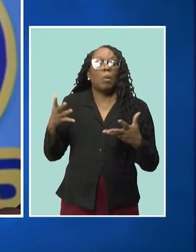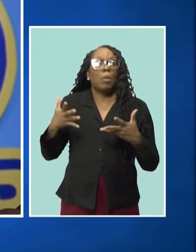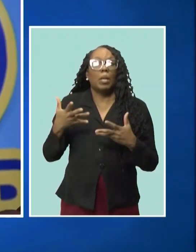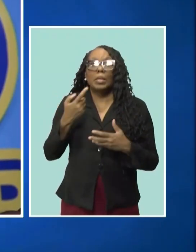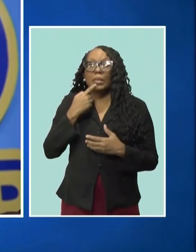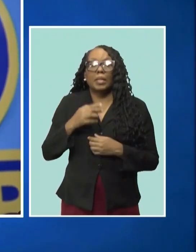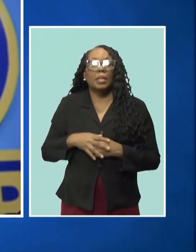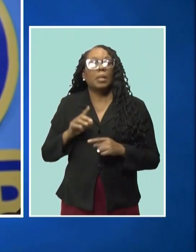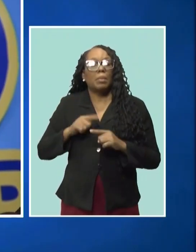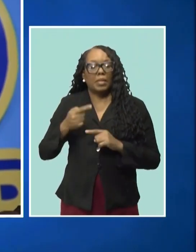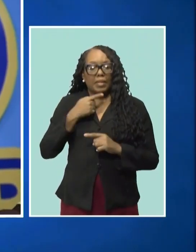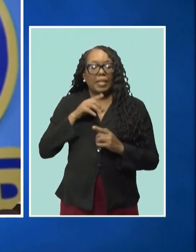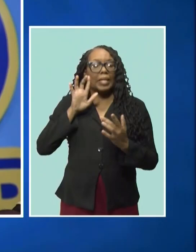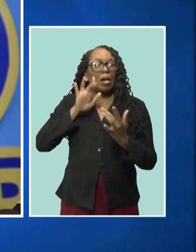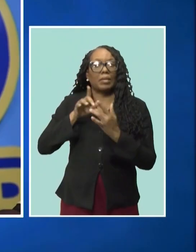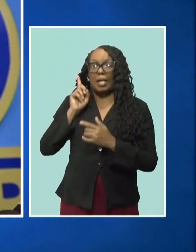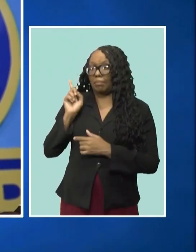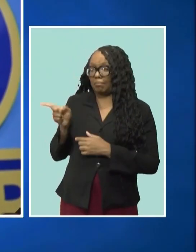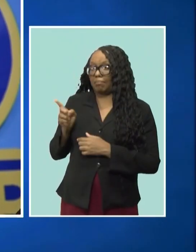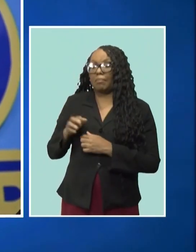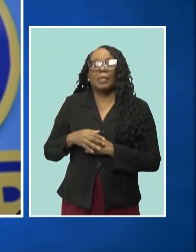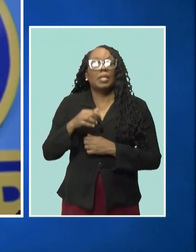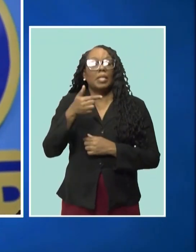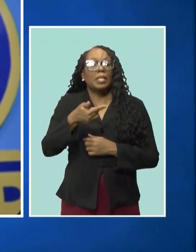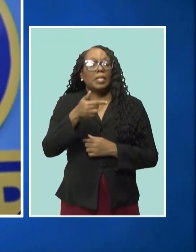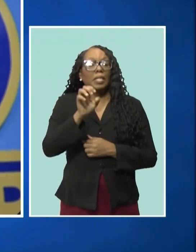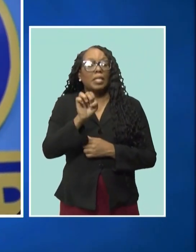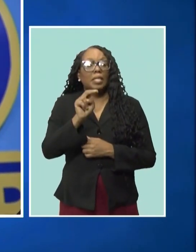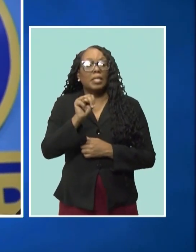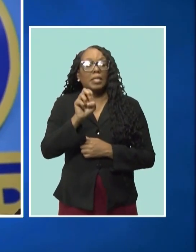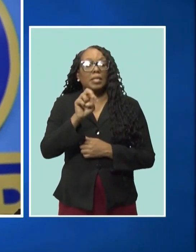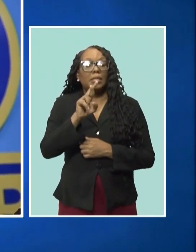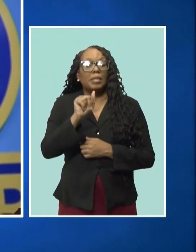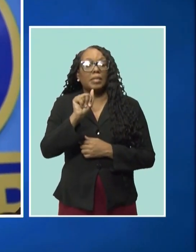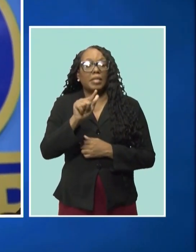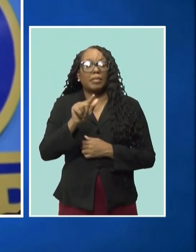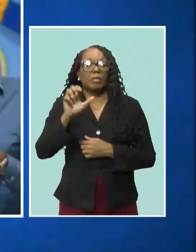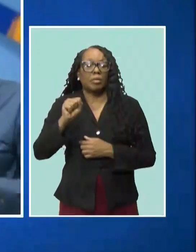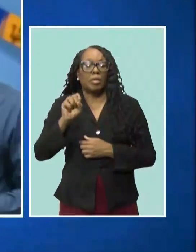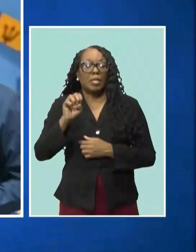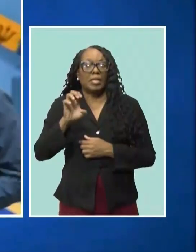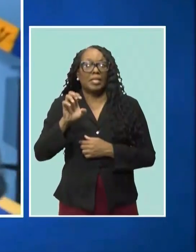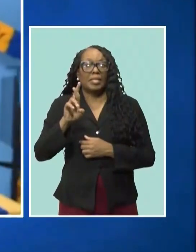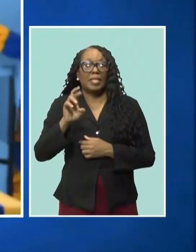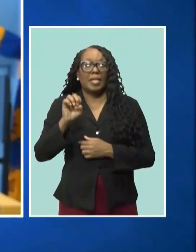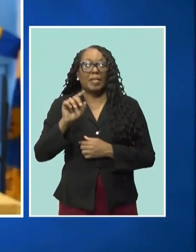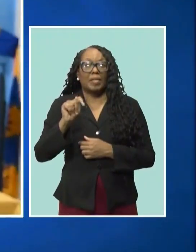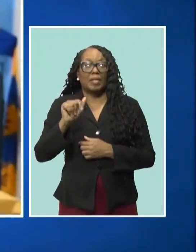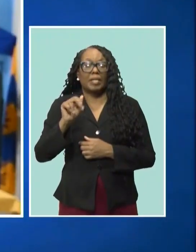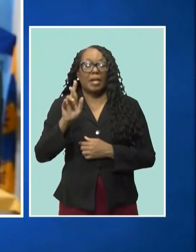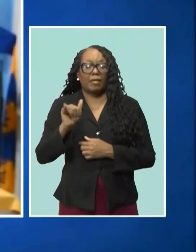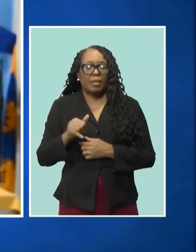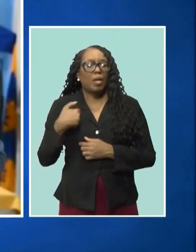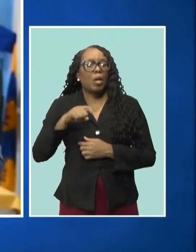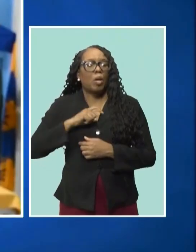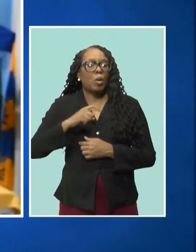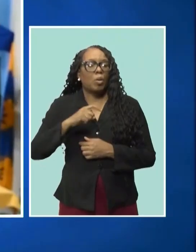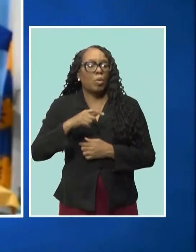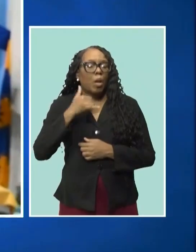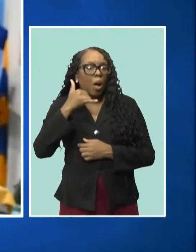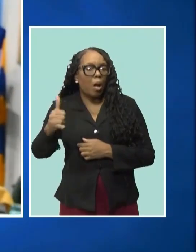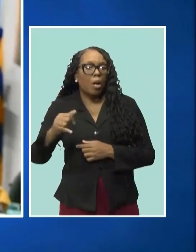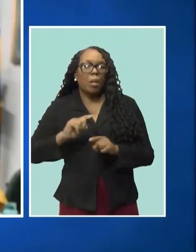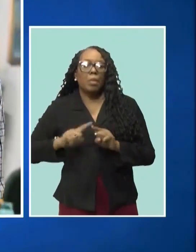Chief Administrator of the party. But calls to Mr. Blackett went unanswered. The party's political leader, Ralph Thorne,